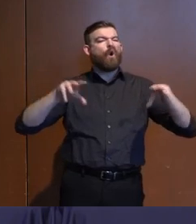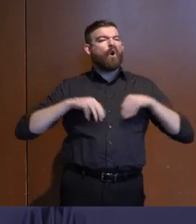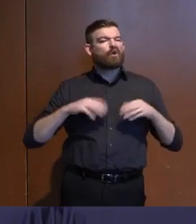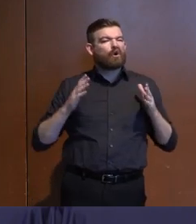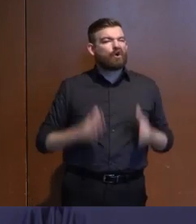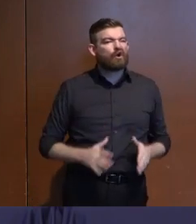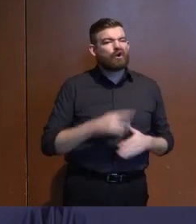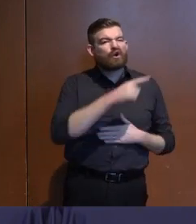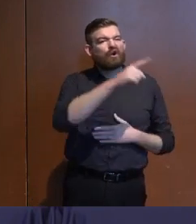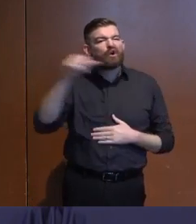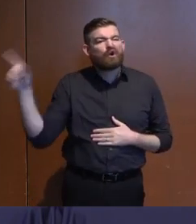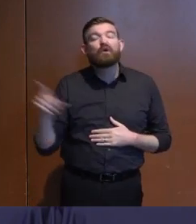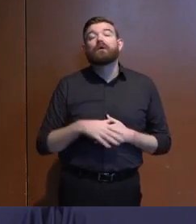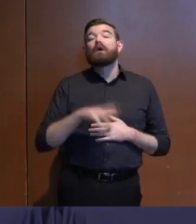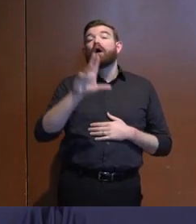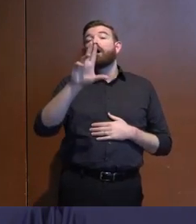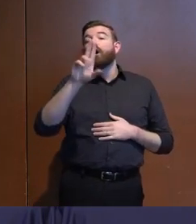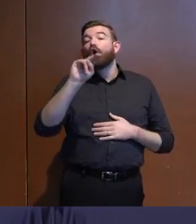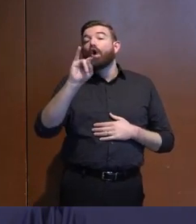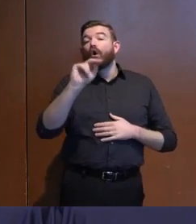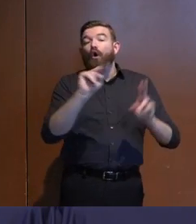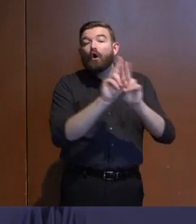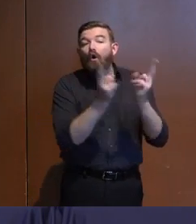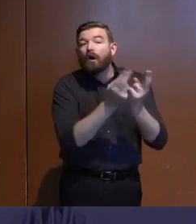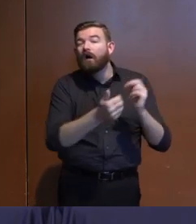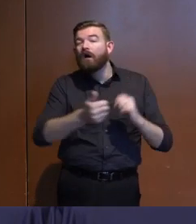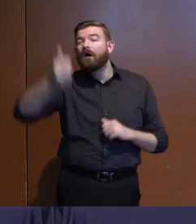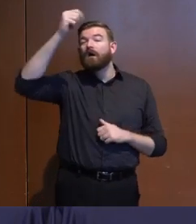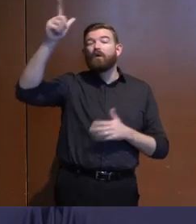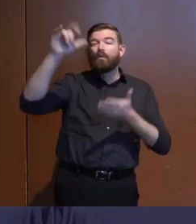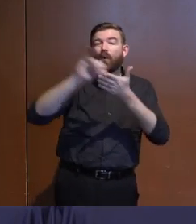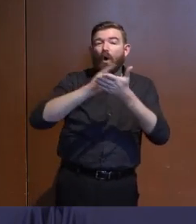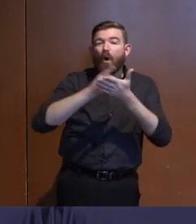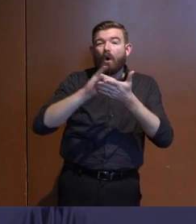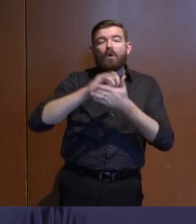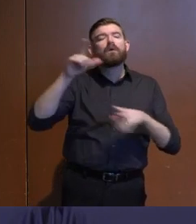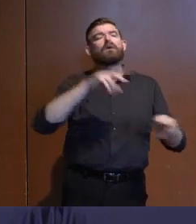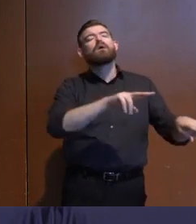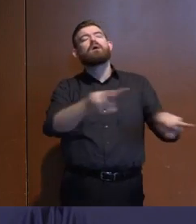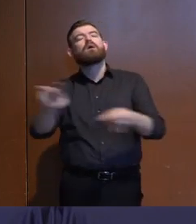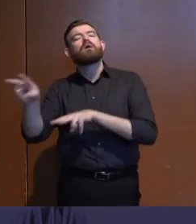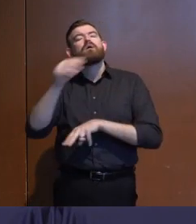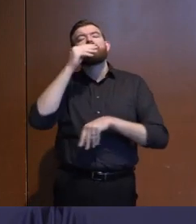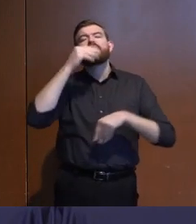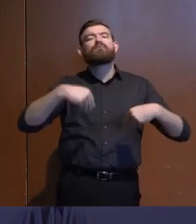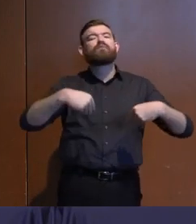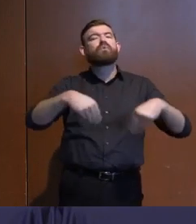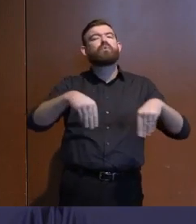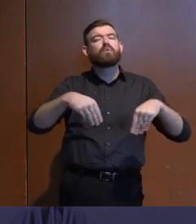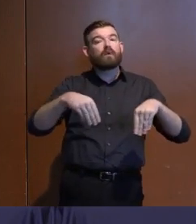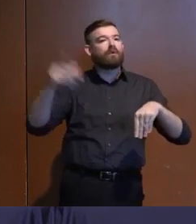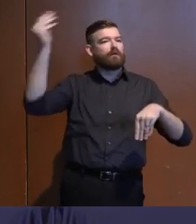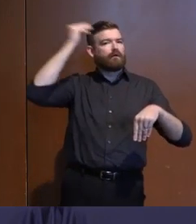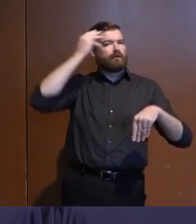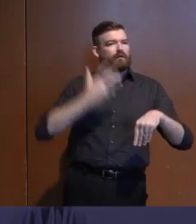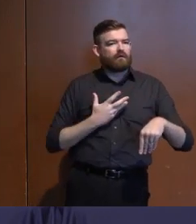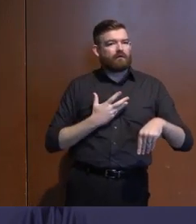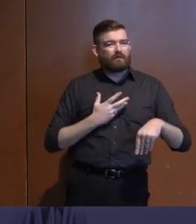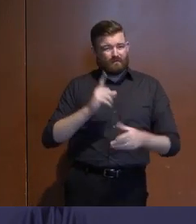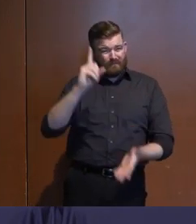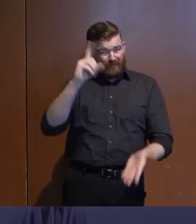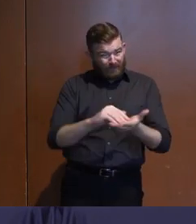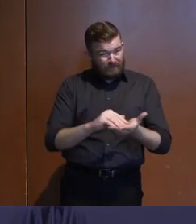union nationwide. He's based in New York City. He's known to us. They've got thousands of their colleagues up and down